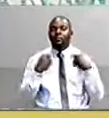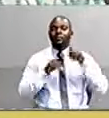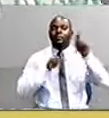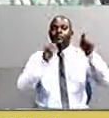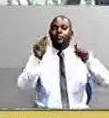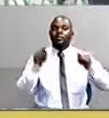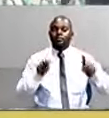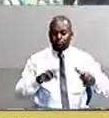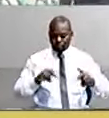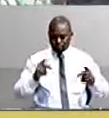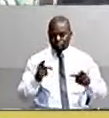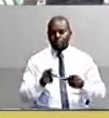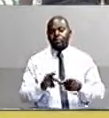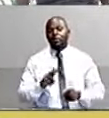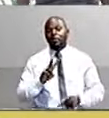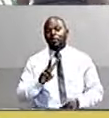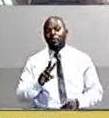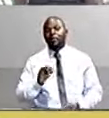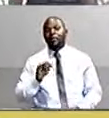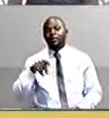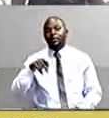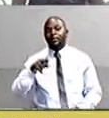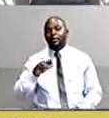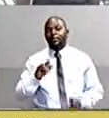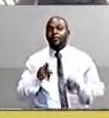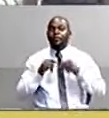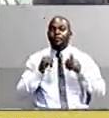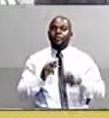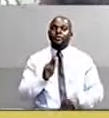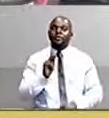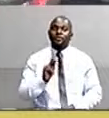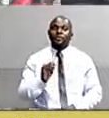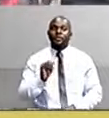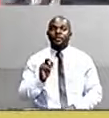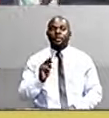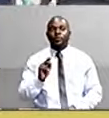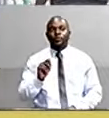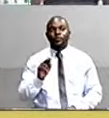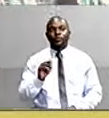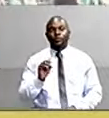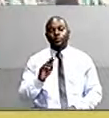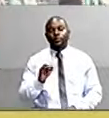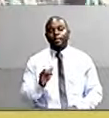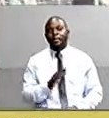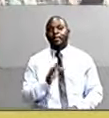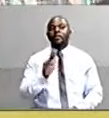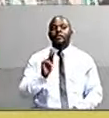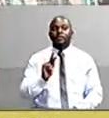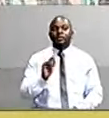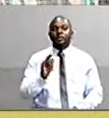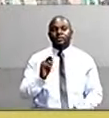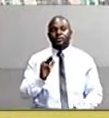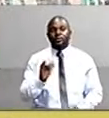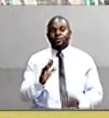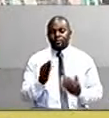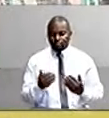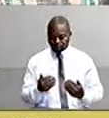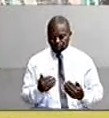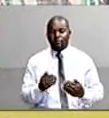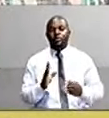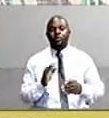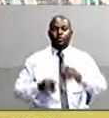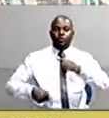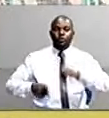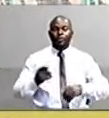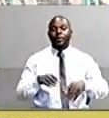venues. Vipers Sports Club is hosting Chetume FC at St. Mary's Stadium in Chitende as favourites not only to win the